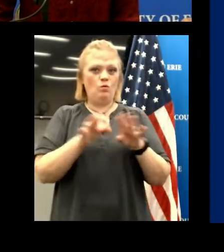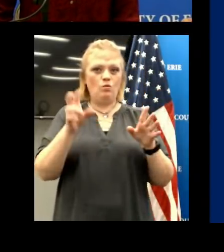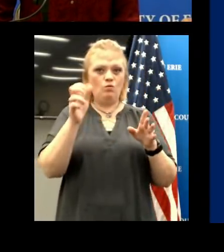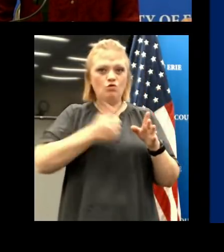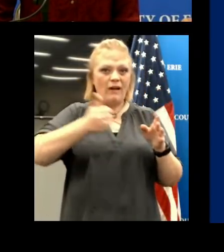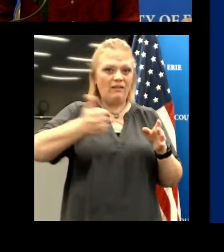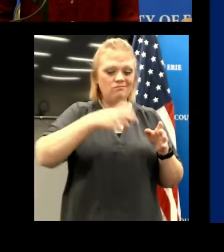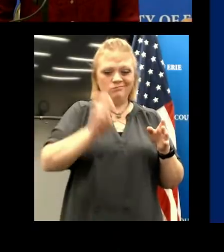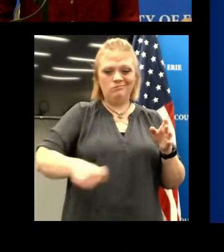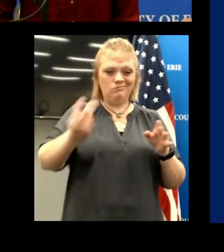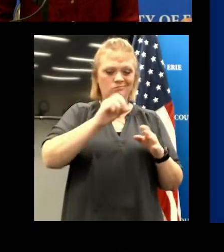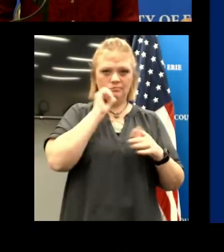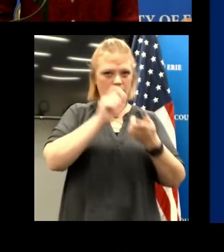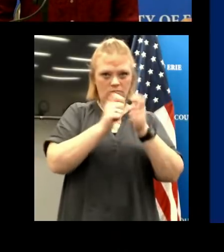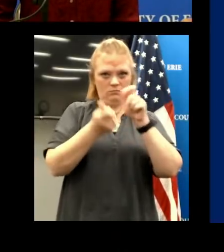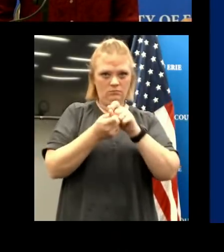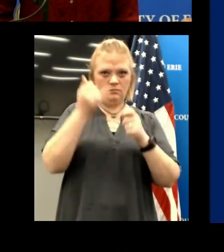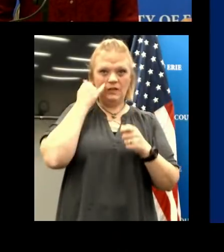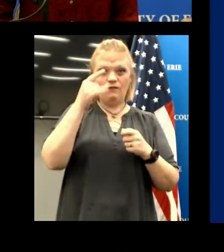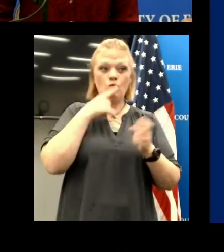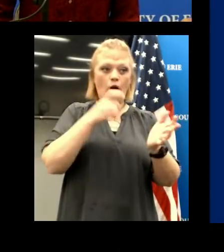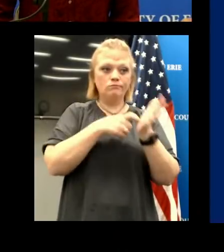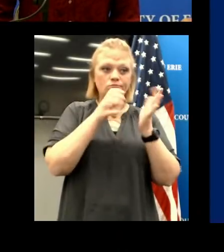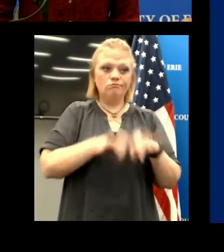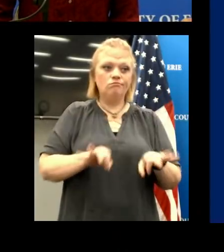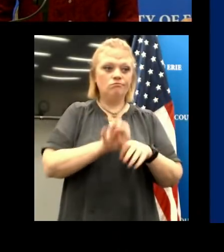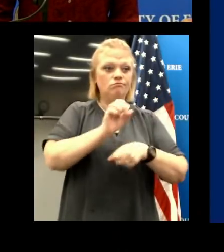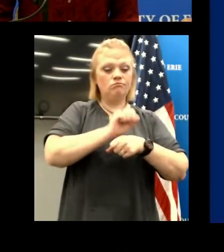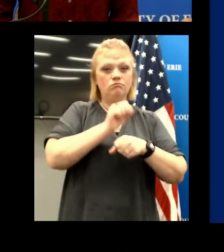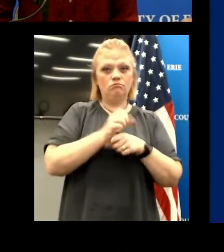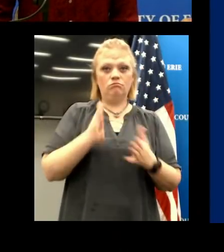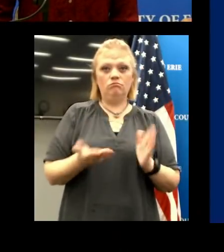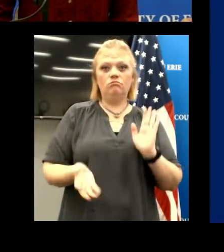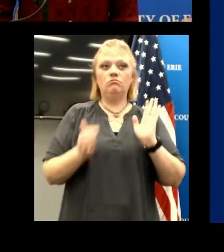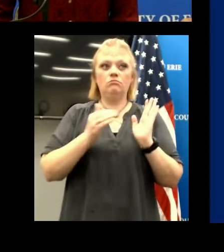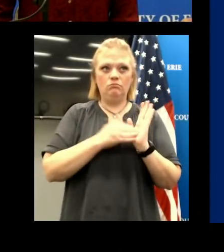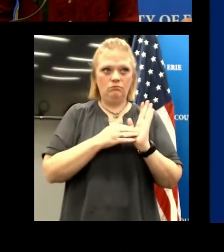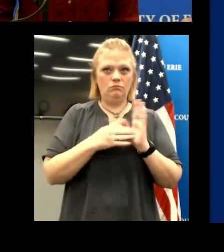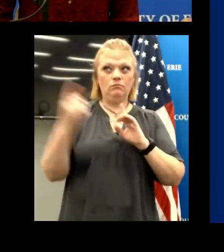if you're an essential worker, you again